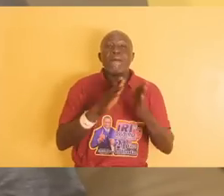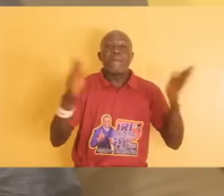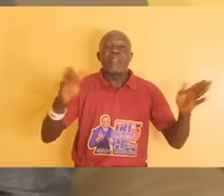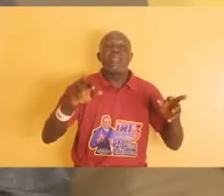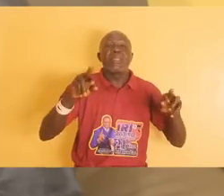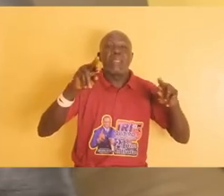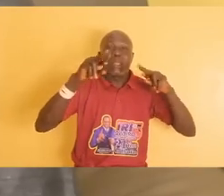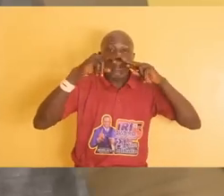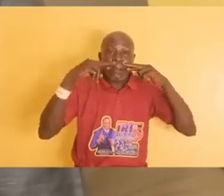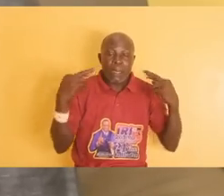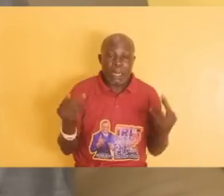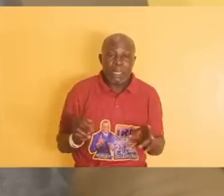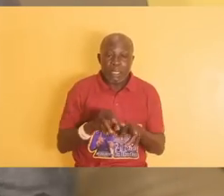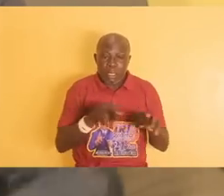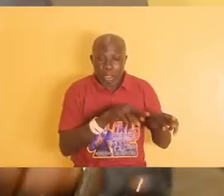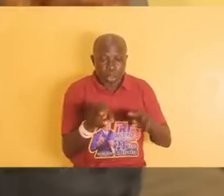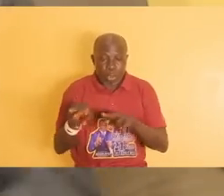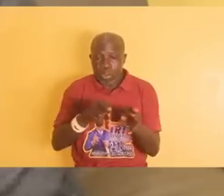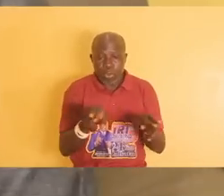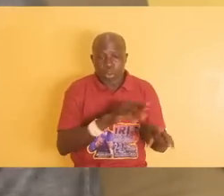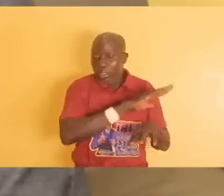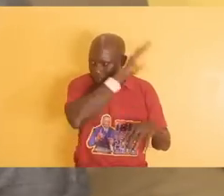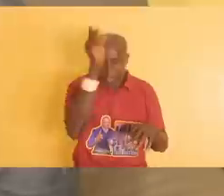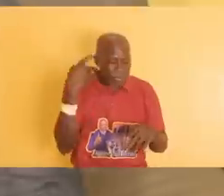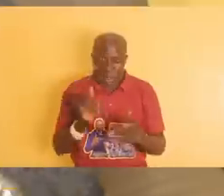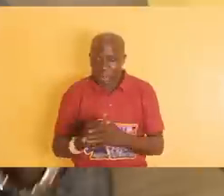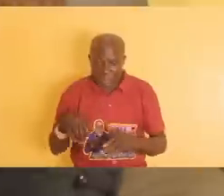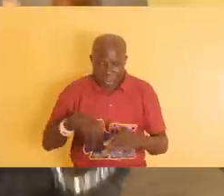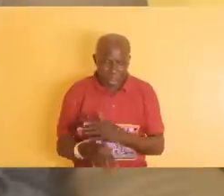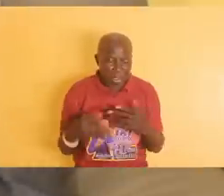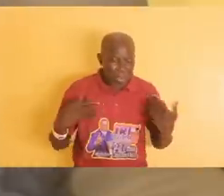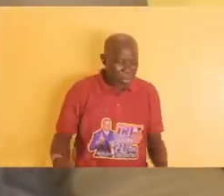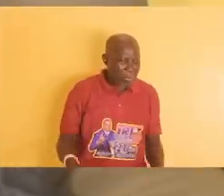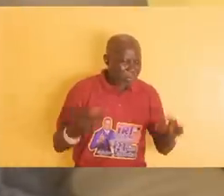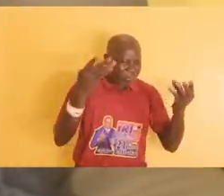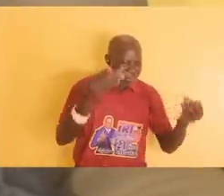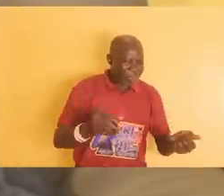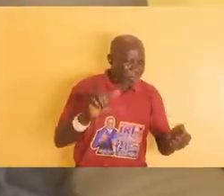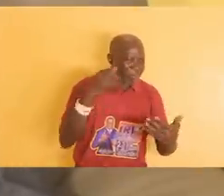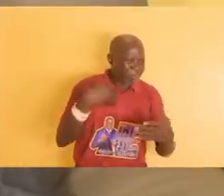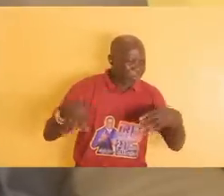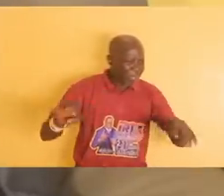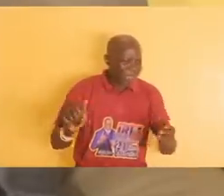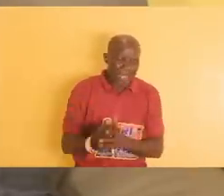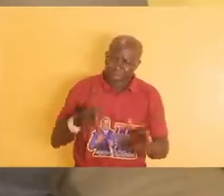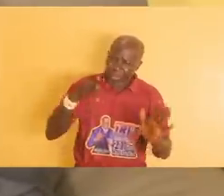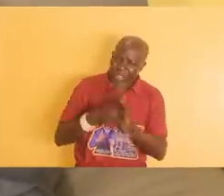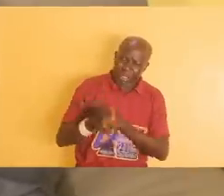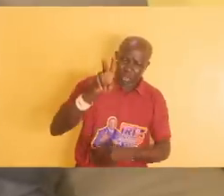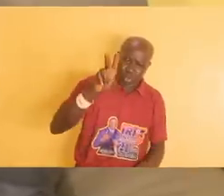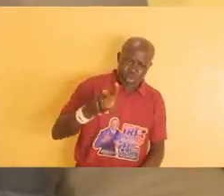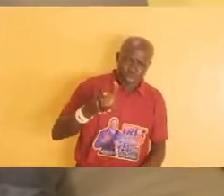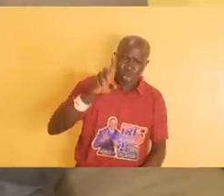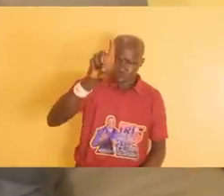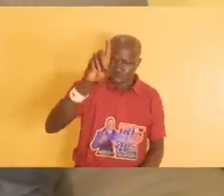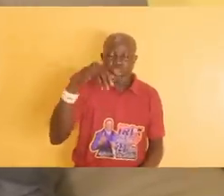He saw big three rats. They were running around. Olofun Olo but there's no red. Olofun Olo there's no ghost. Olofun Olo meji. He said he